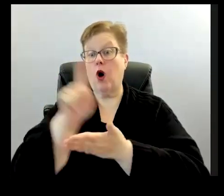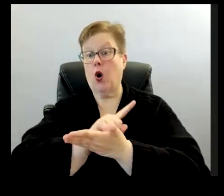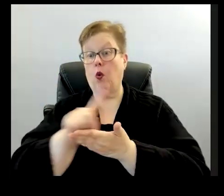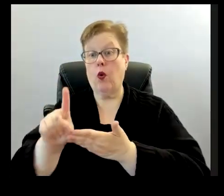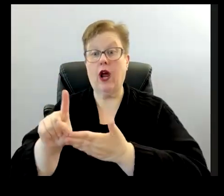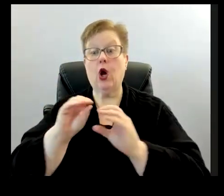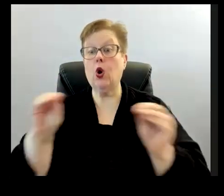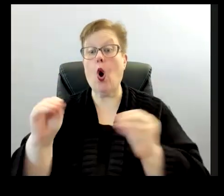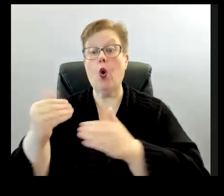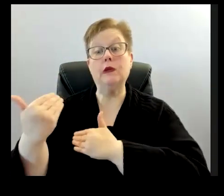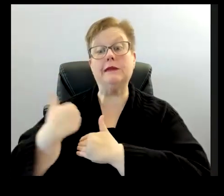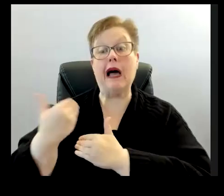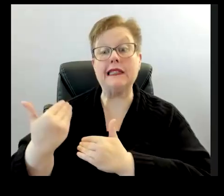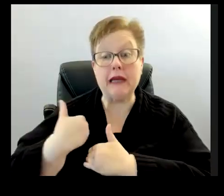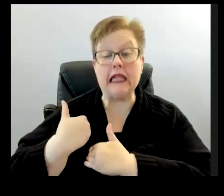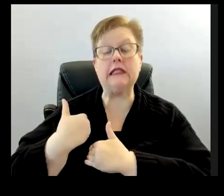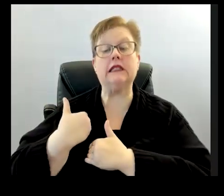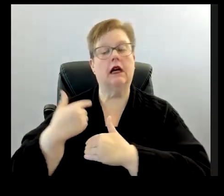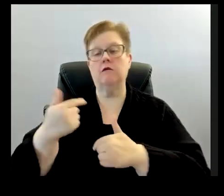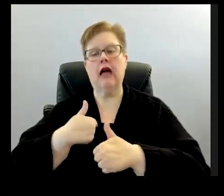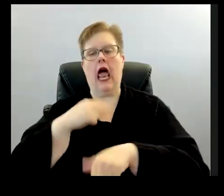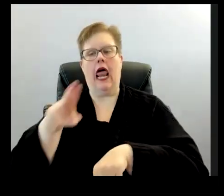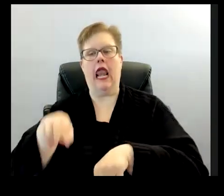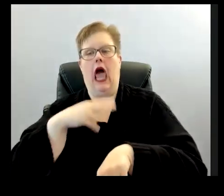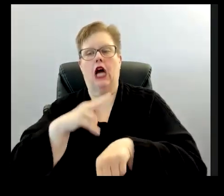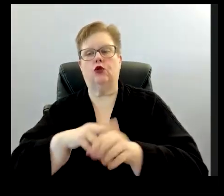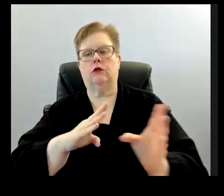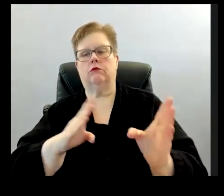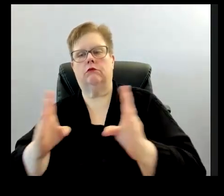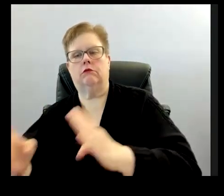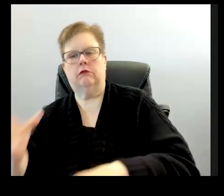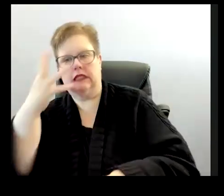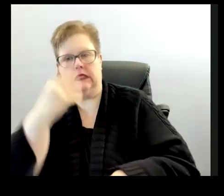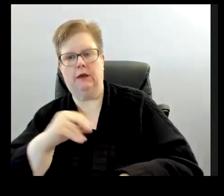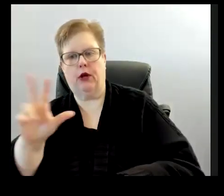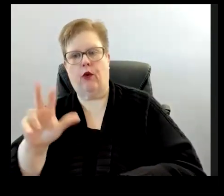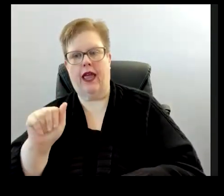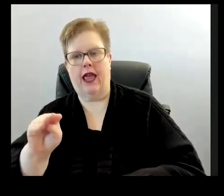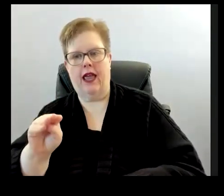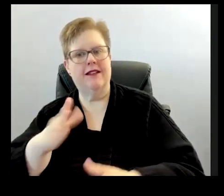no responsibilities, I will naturally start going to sleep at around 3 a.m. Why? Because that's just my natural